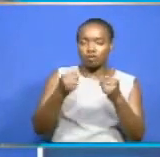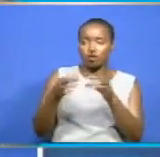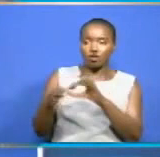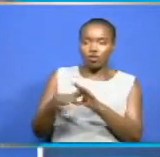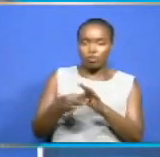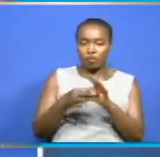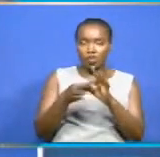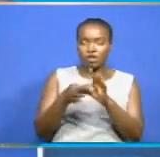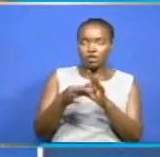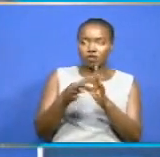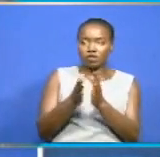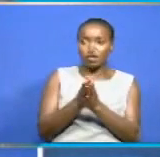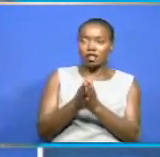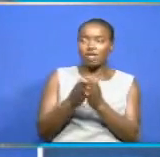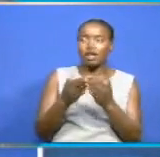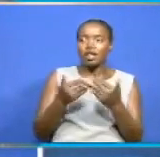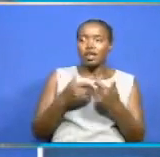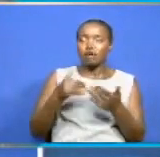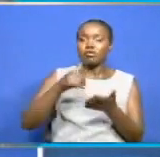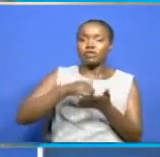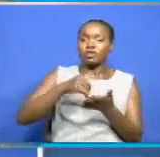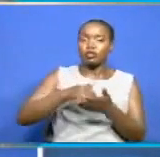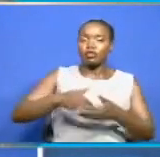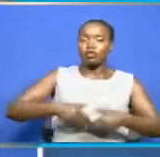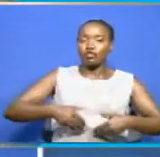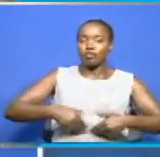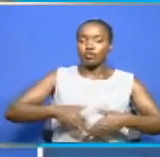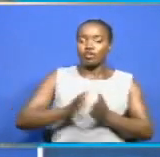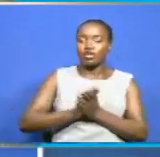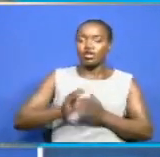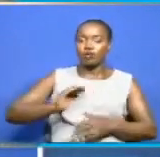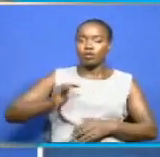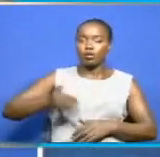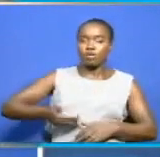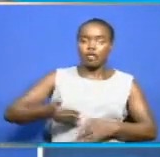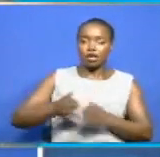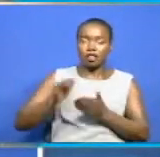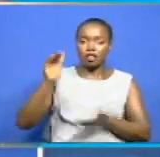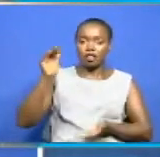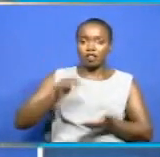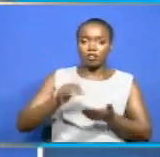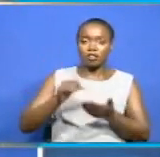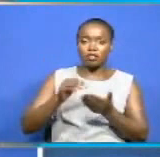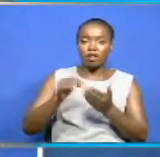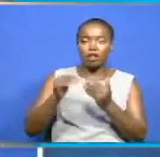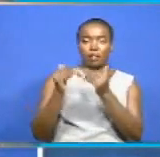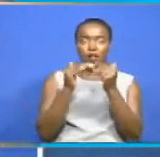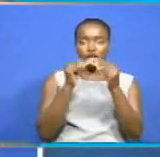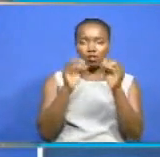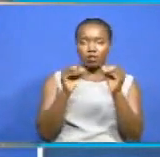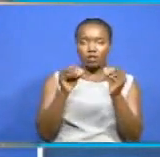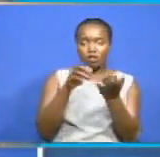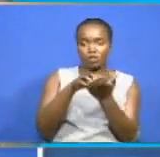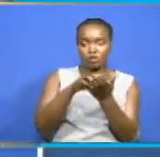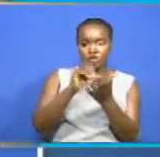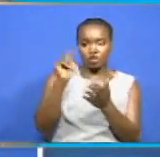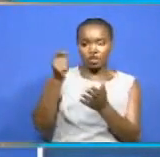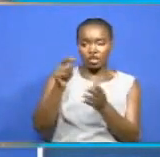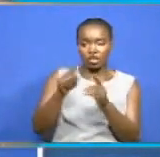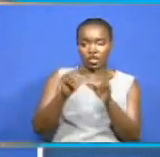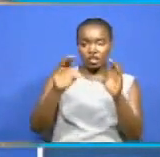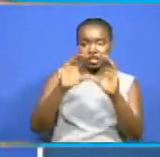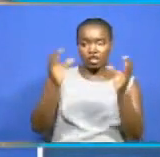movement. Let us bring inclusion of the youth and women, and let us reduce inequalities and position Kenya as a